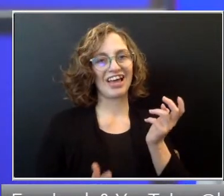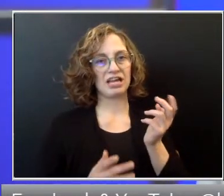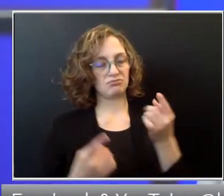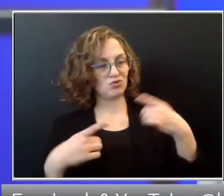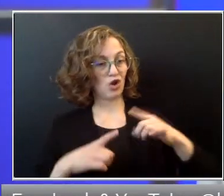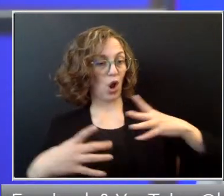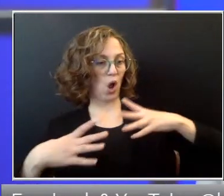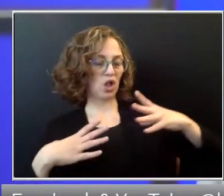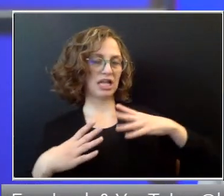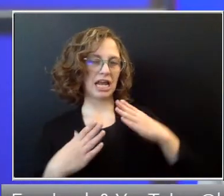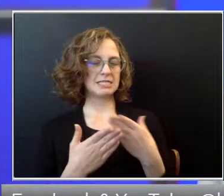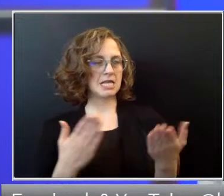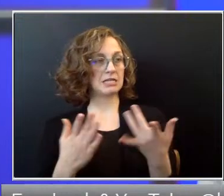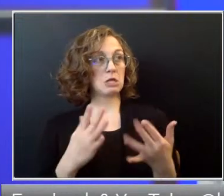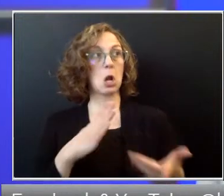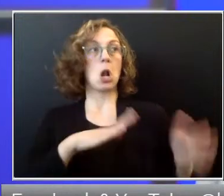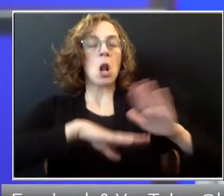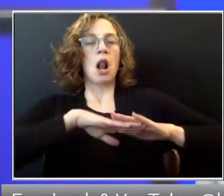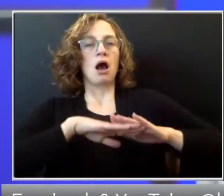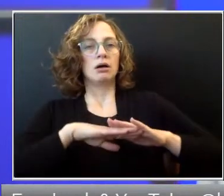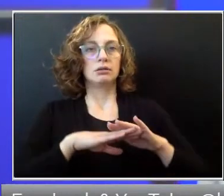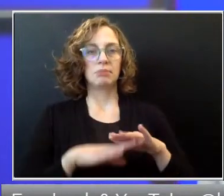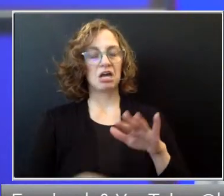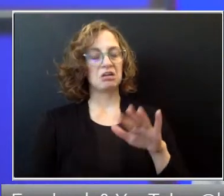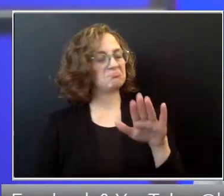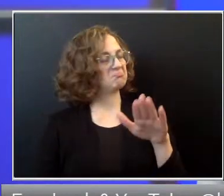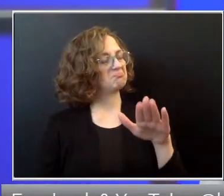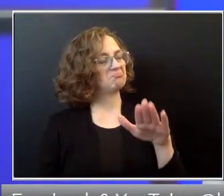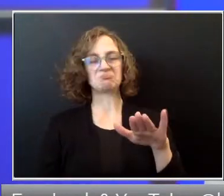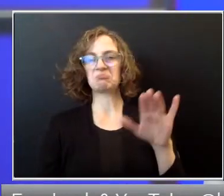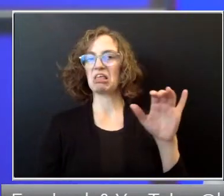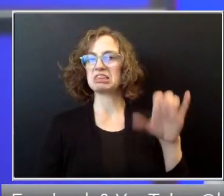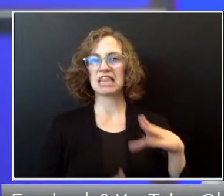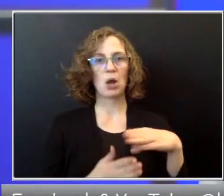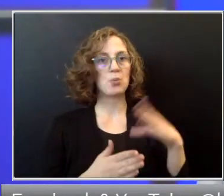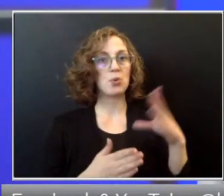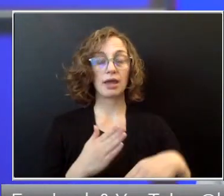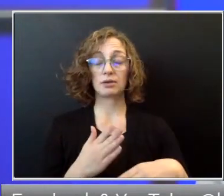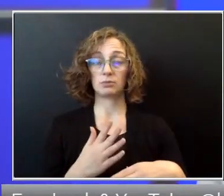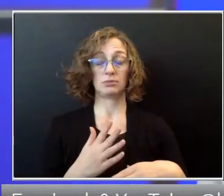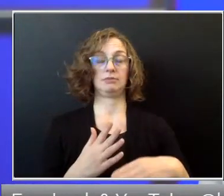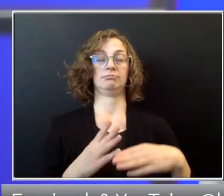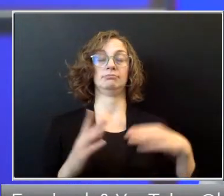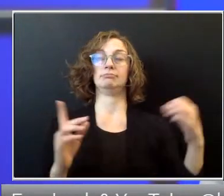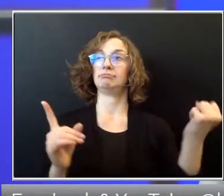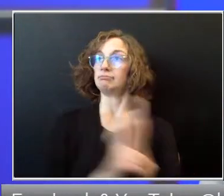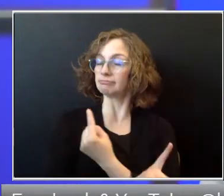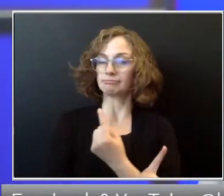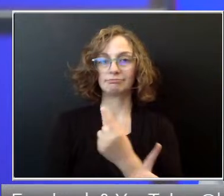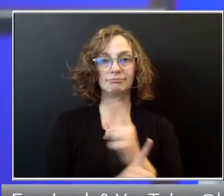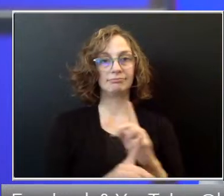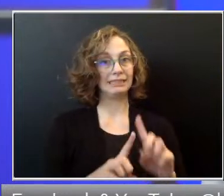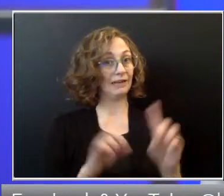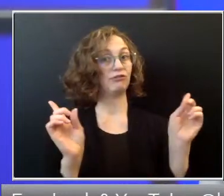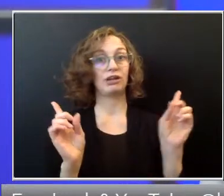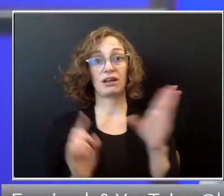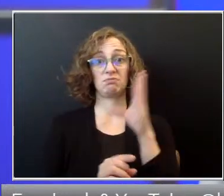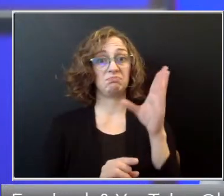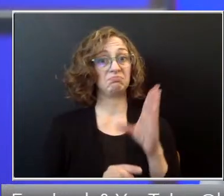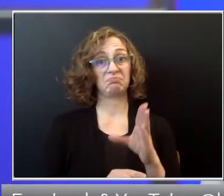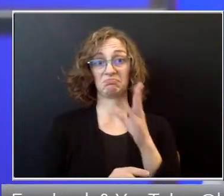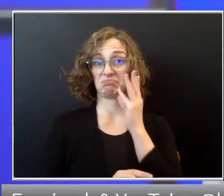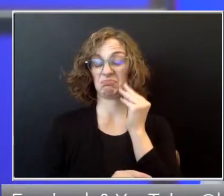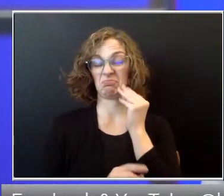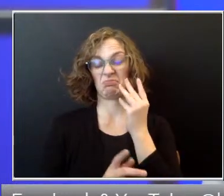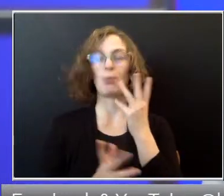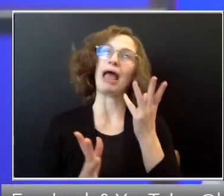but this was an exceptional sort of weekend, and it's something I haven't encountered more than once or twice in